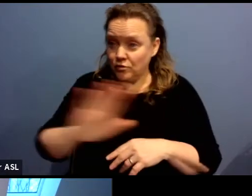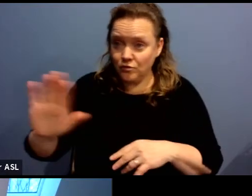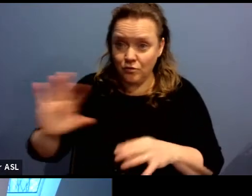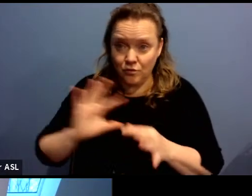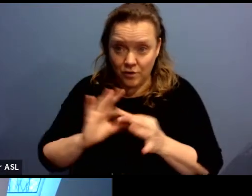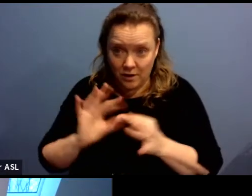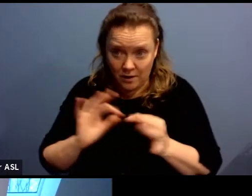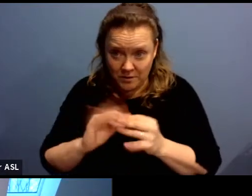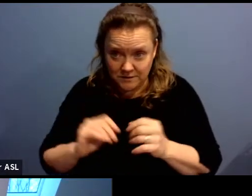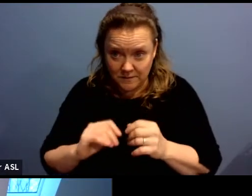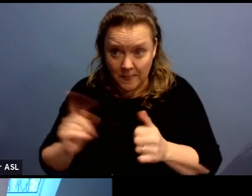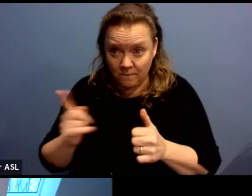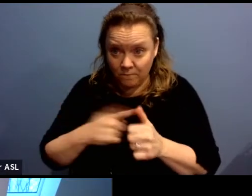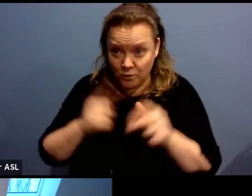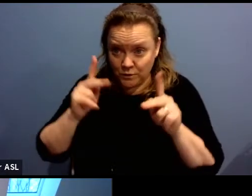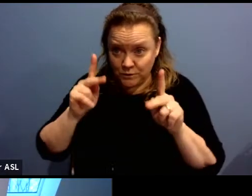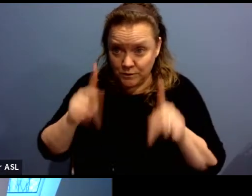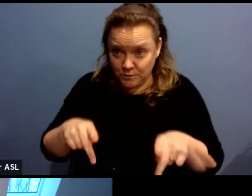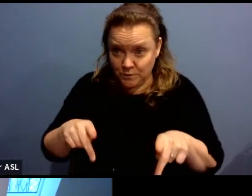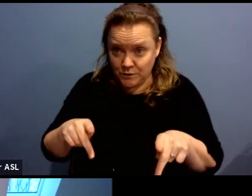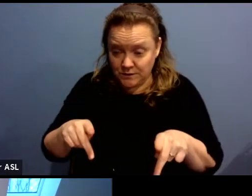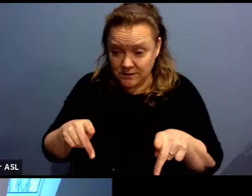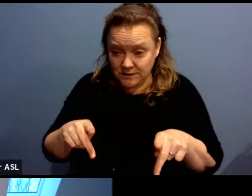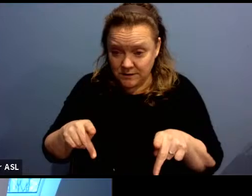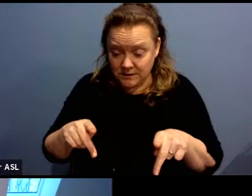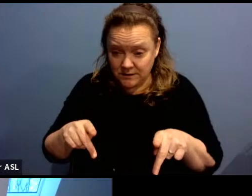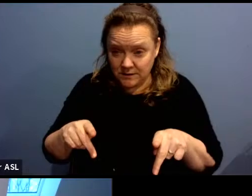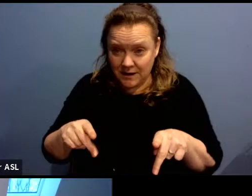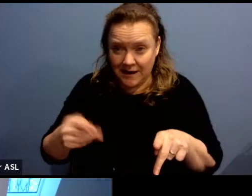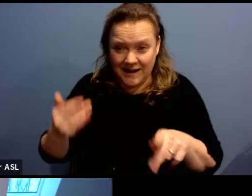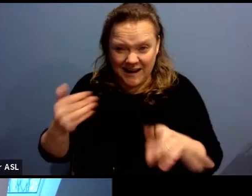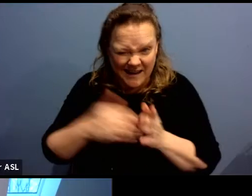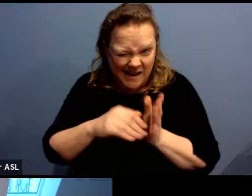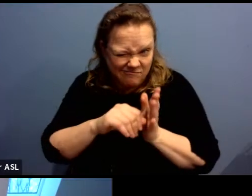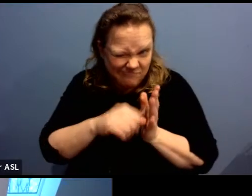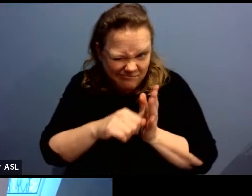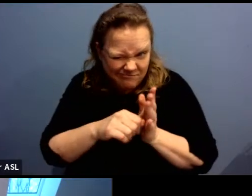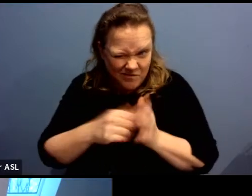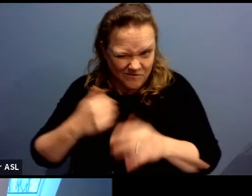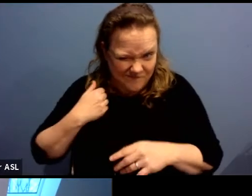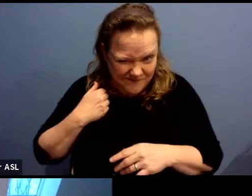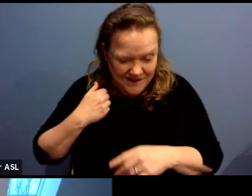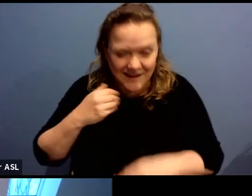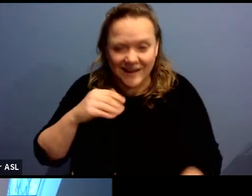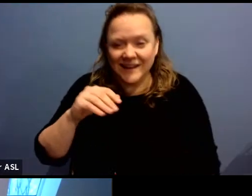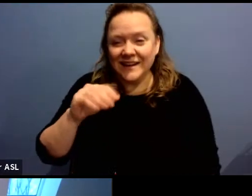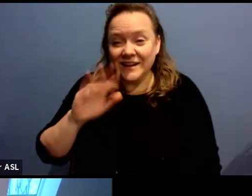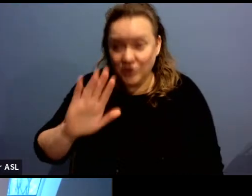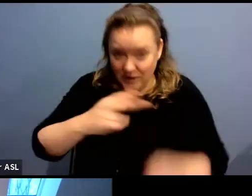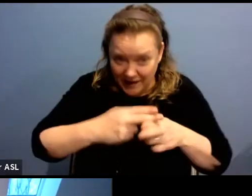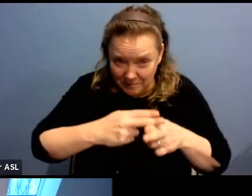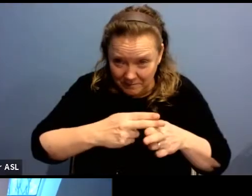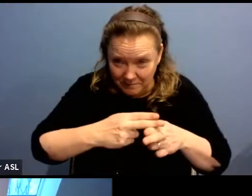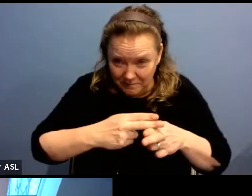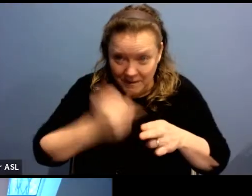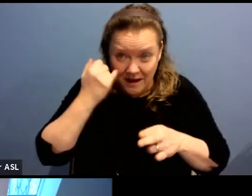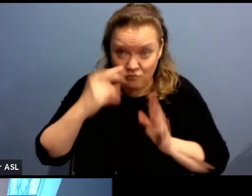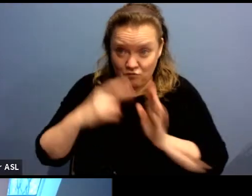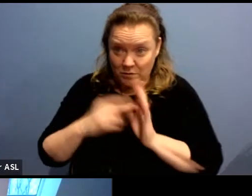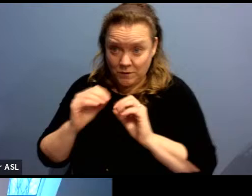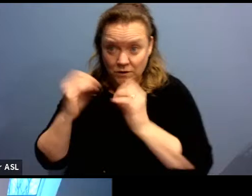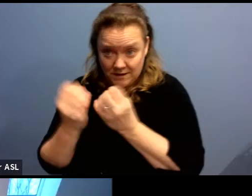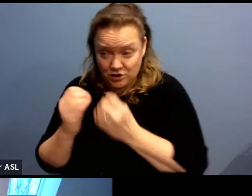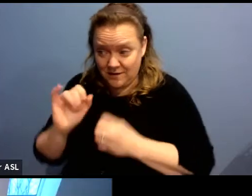call on our first witness. Again, as a reminder, please tell us your name and any organization you